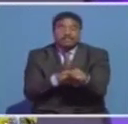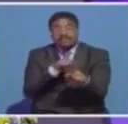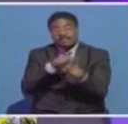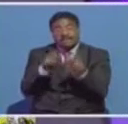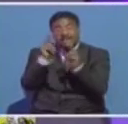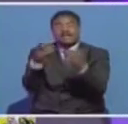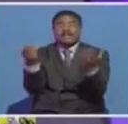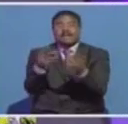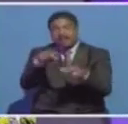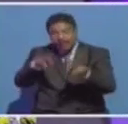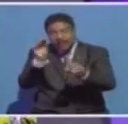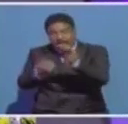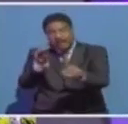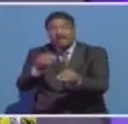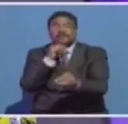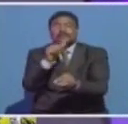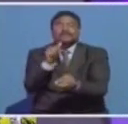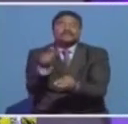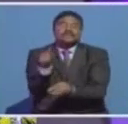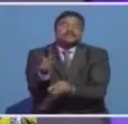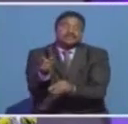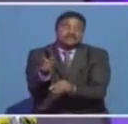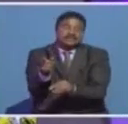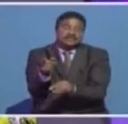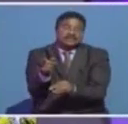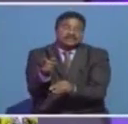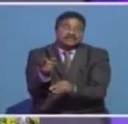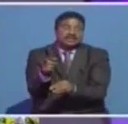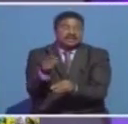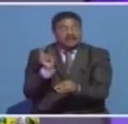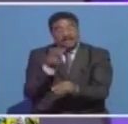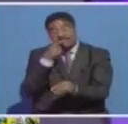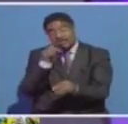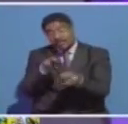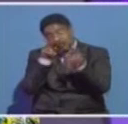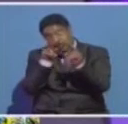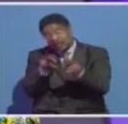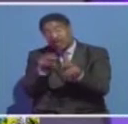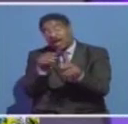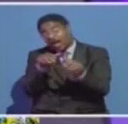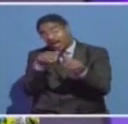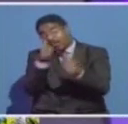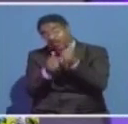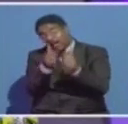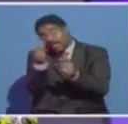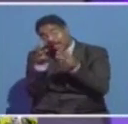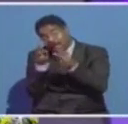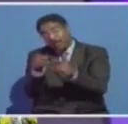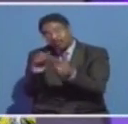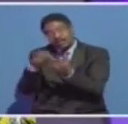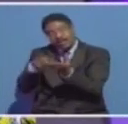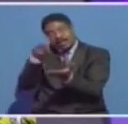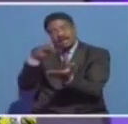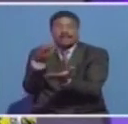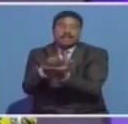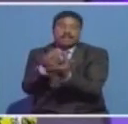of fixing the potholes, it's a funding issue. So we have to look at other ways of raising funds other than depending